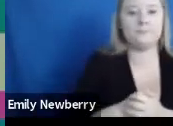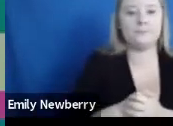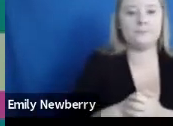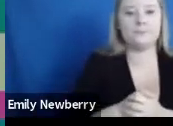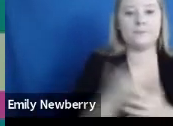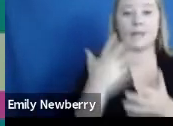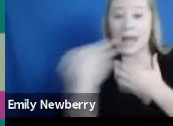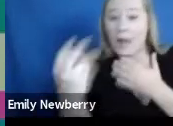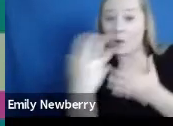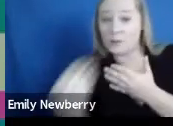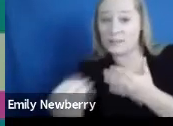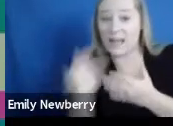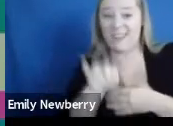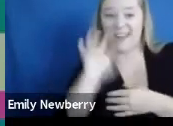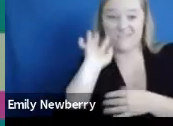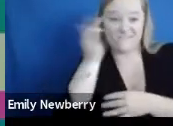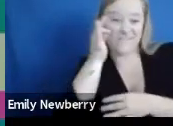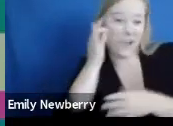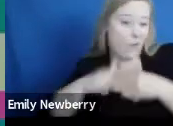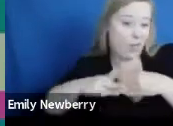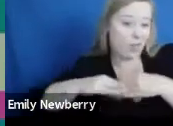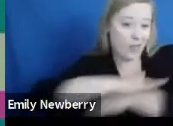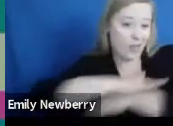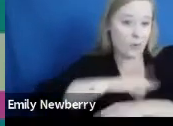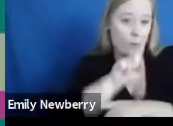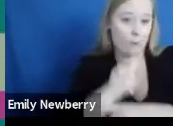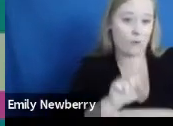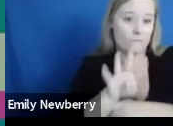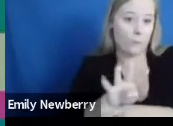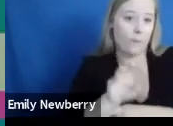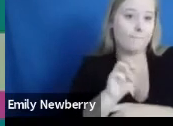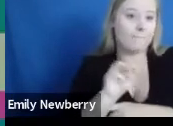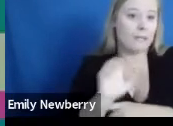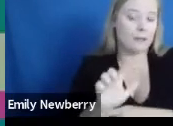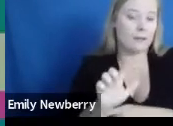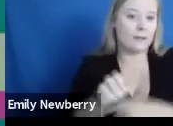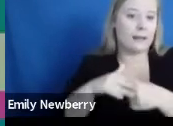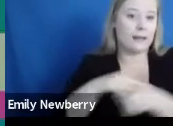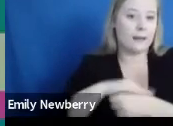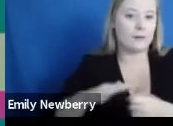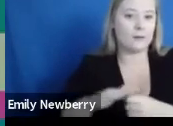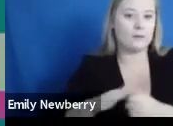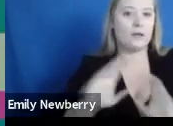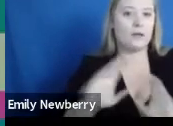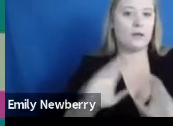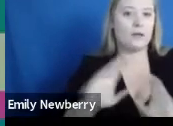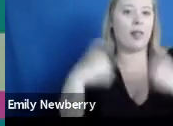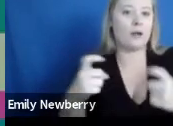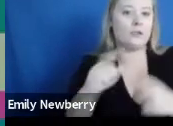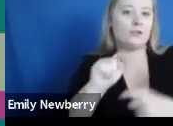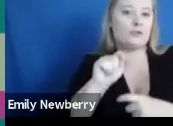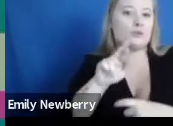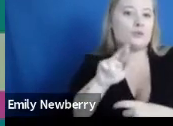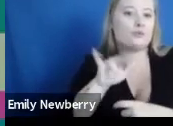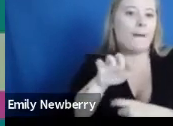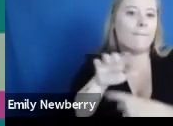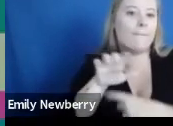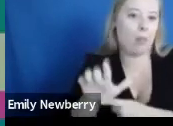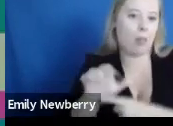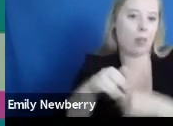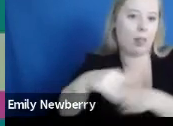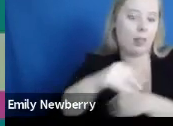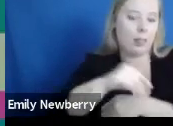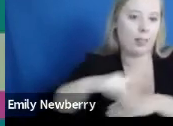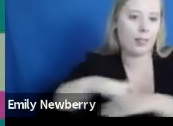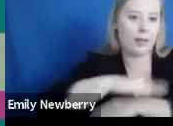Outside of the federal lands, there's also 1.4 million acres of allotted and tribal lands, and then another